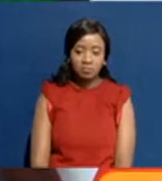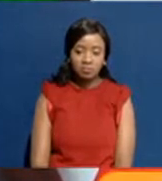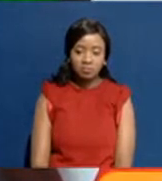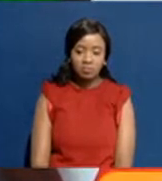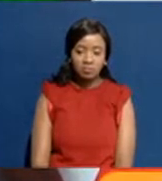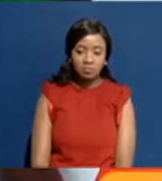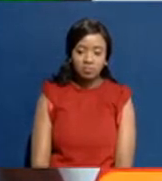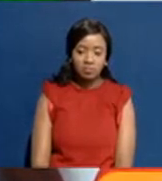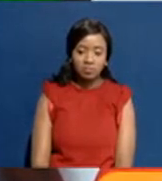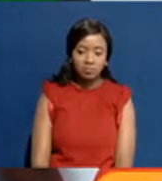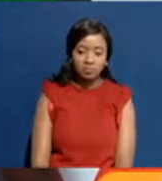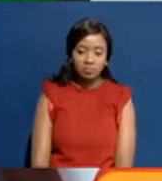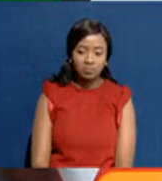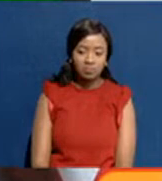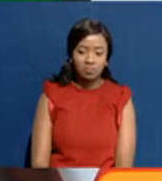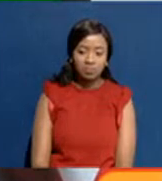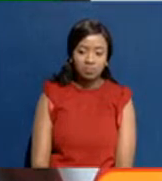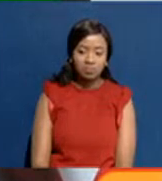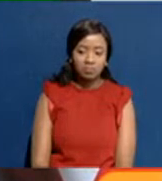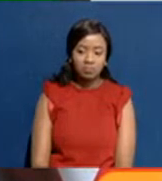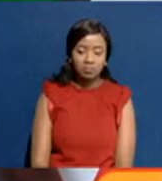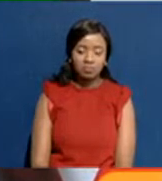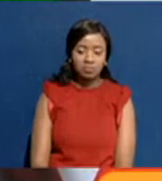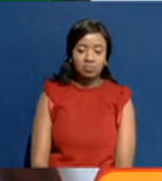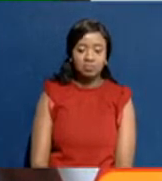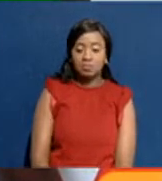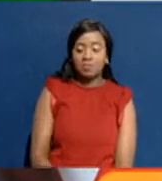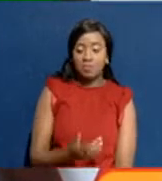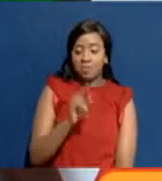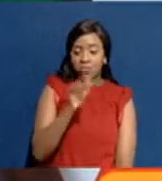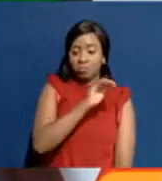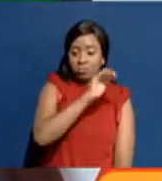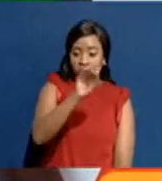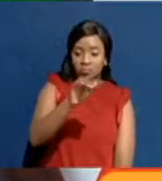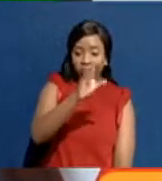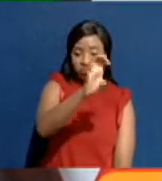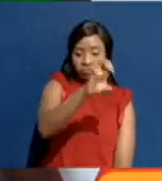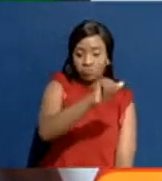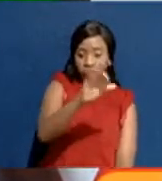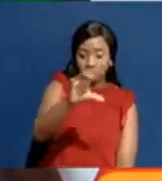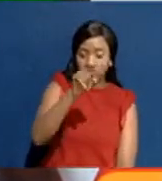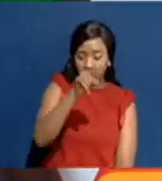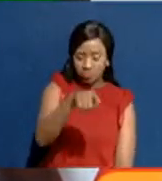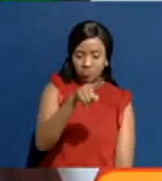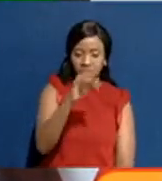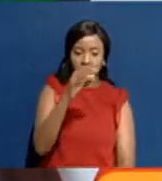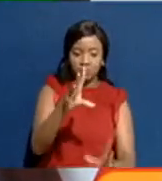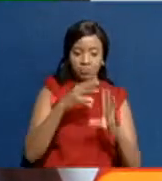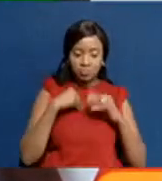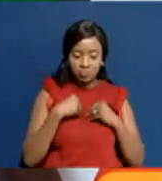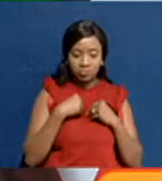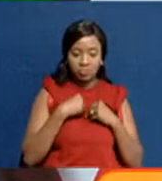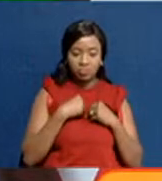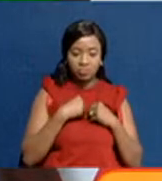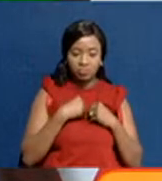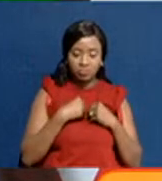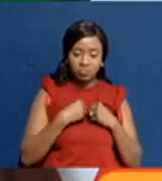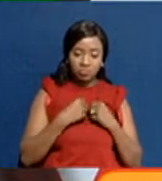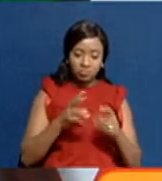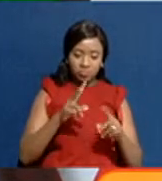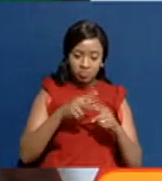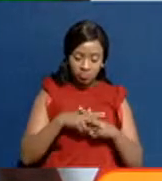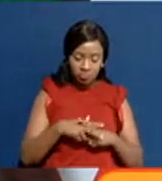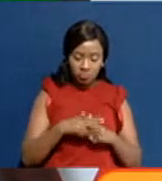And you can ask ESCC and they will they have undertaken to continue the